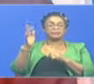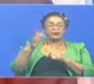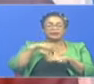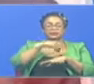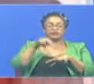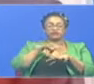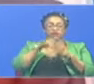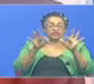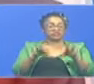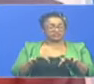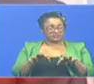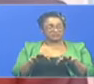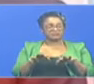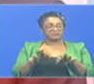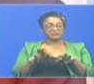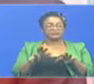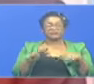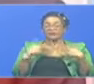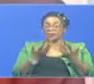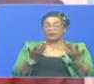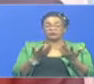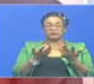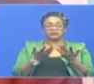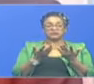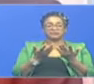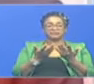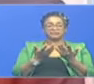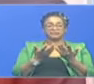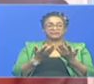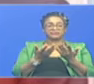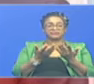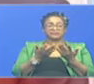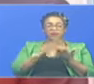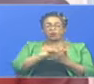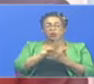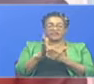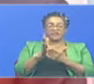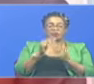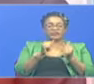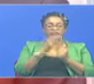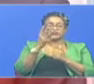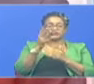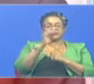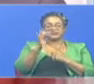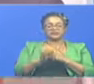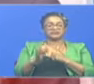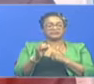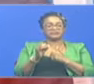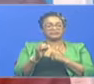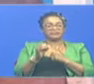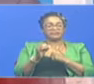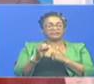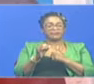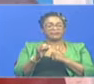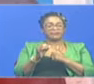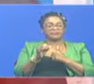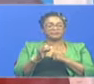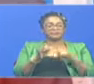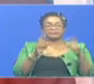Treasury, about giving a waiver on the 14%. On the